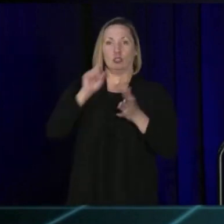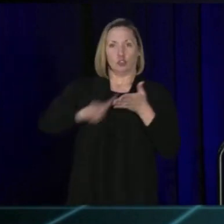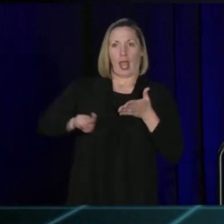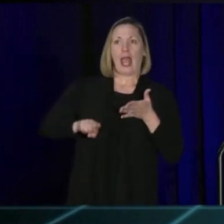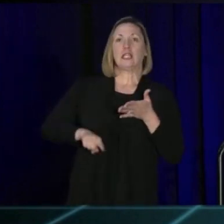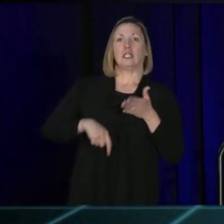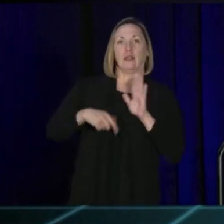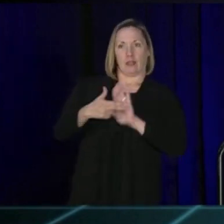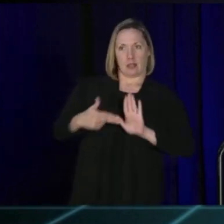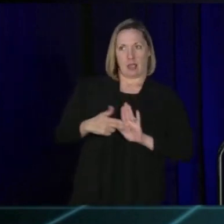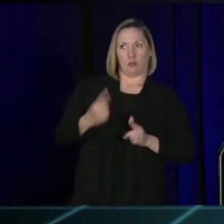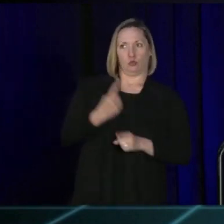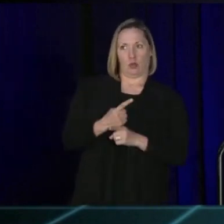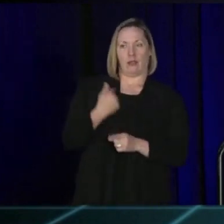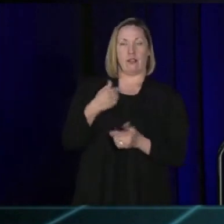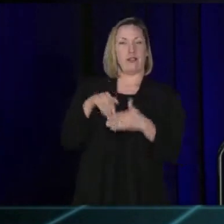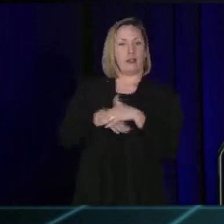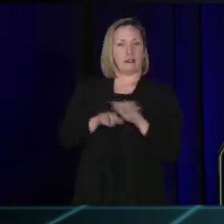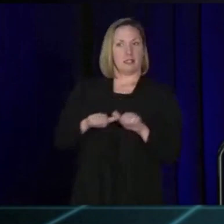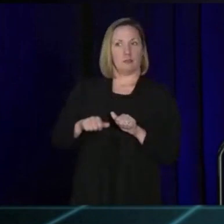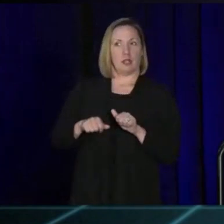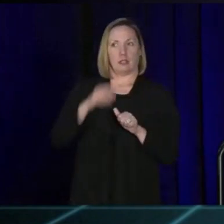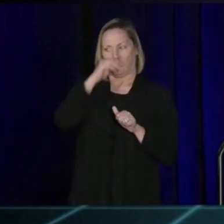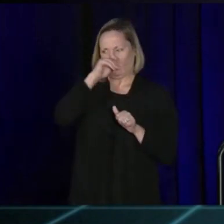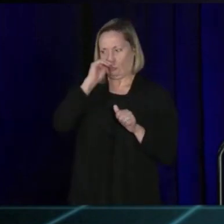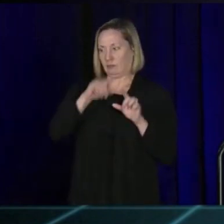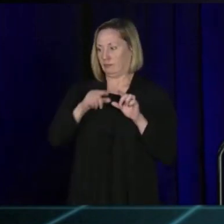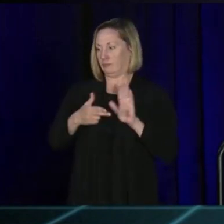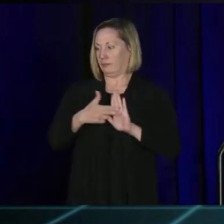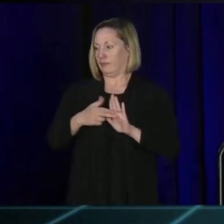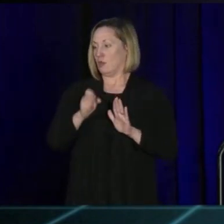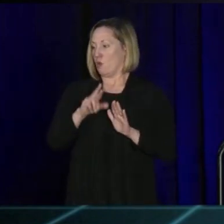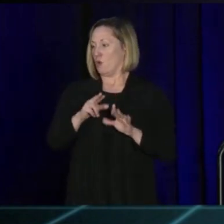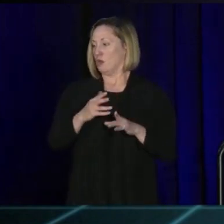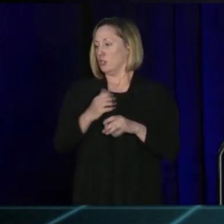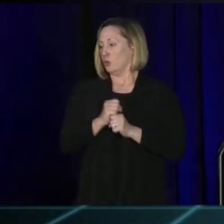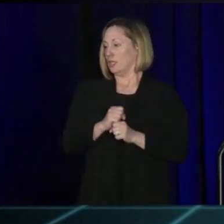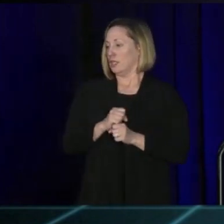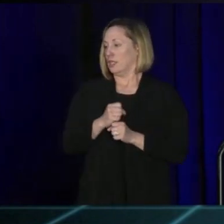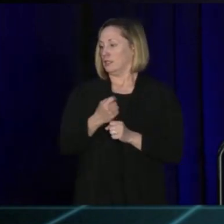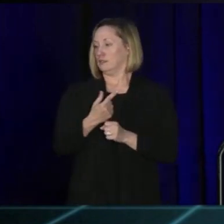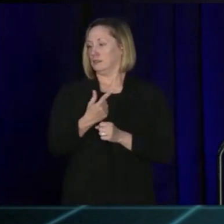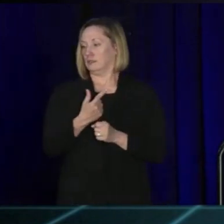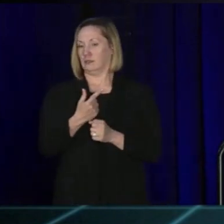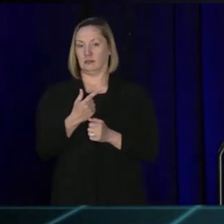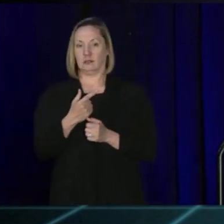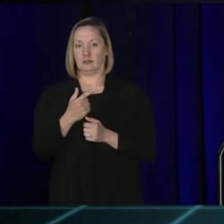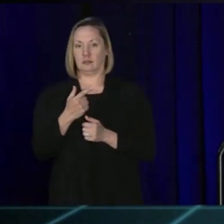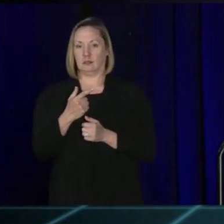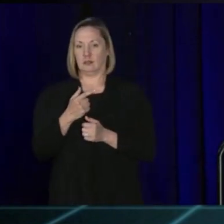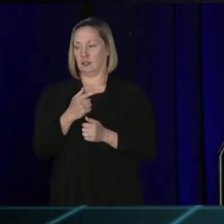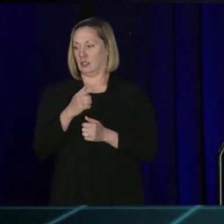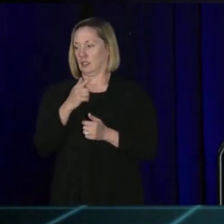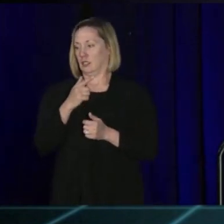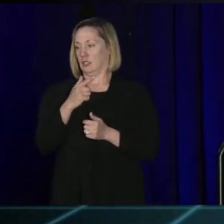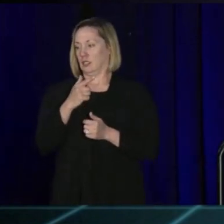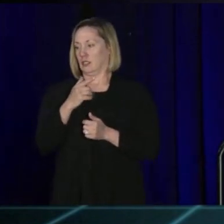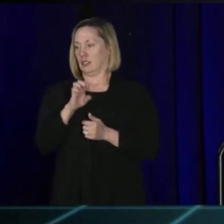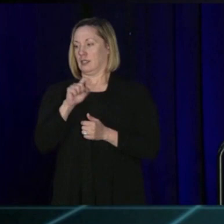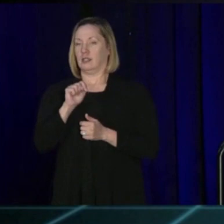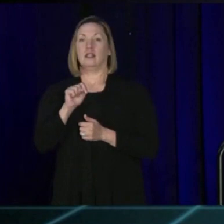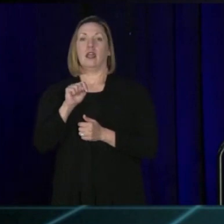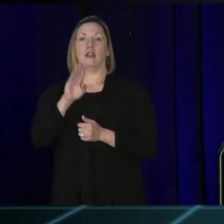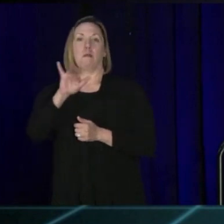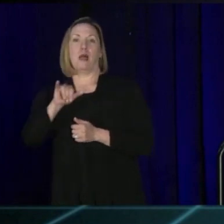within the accessibility tree. Or we can use get by role, which works not only for native HTML elements, but also for all the accessible roles